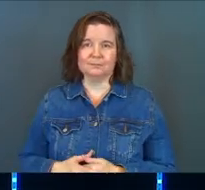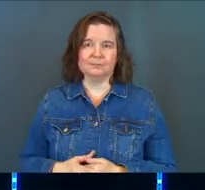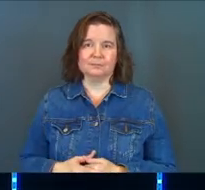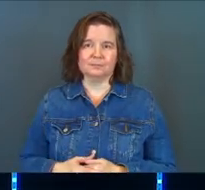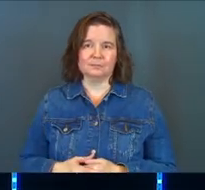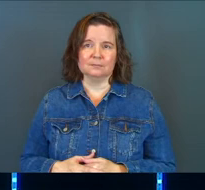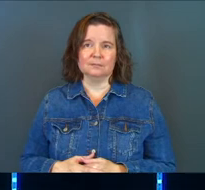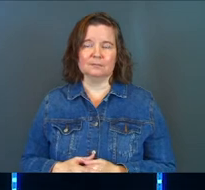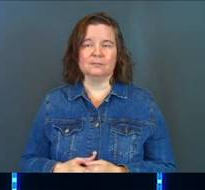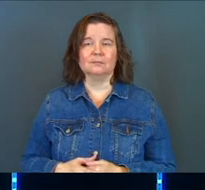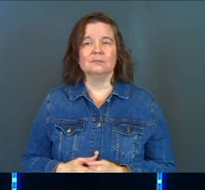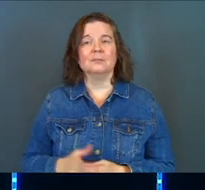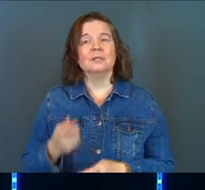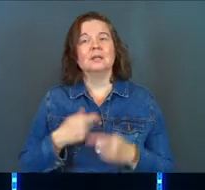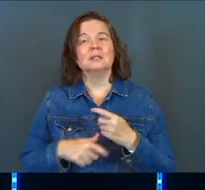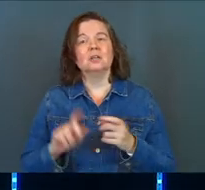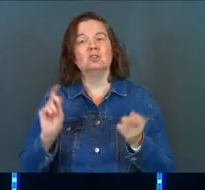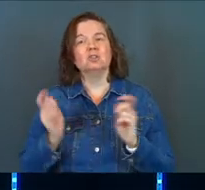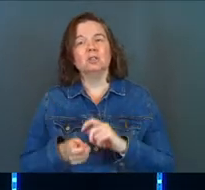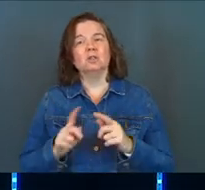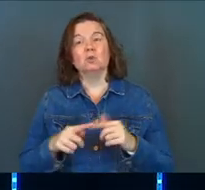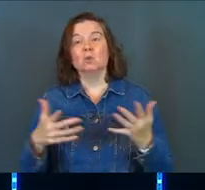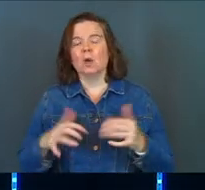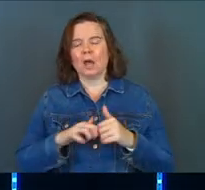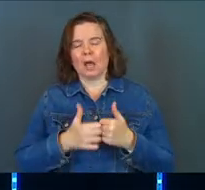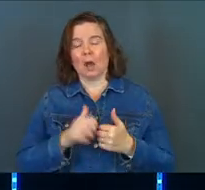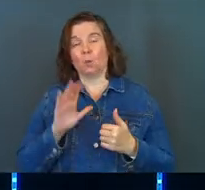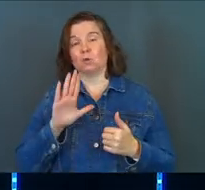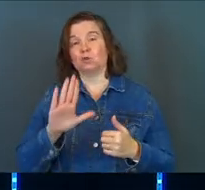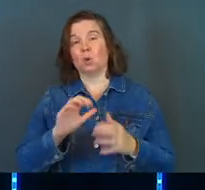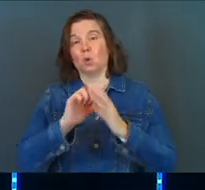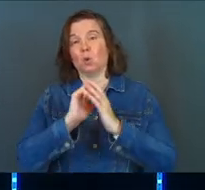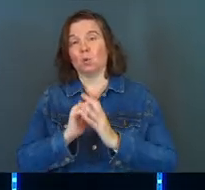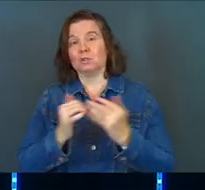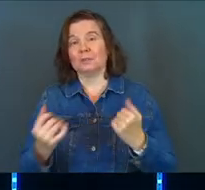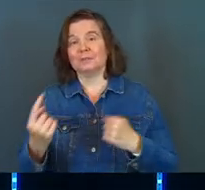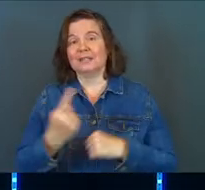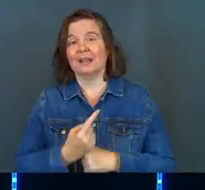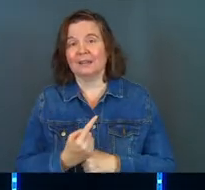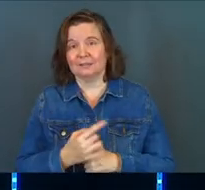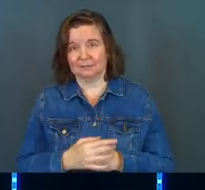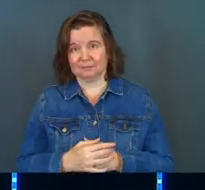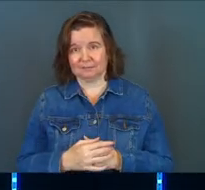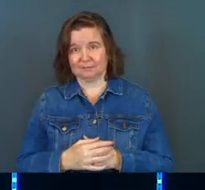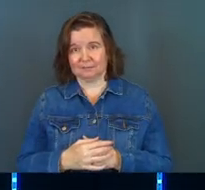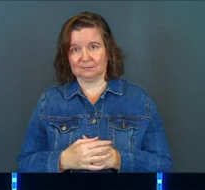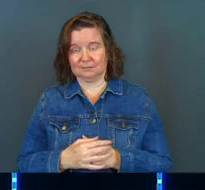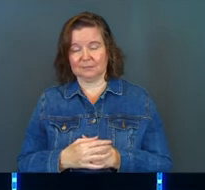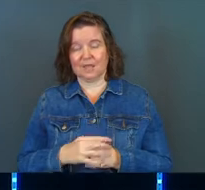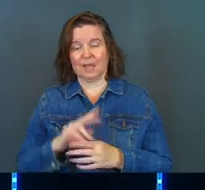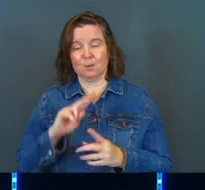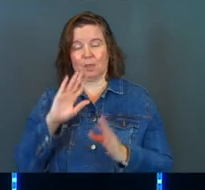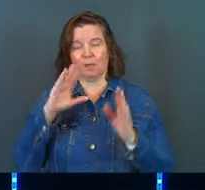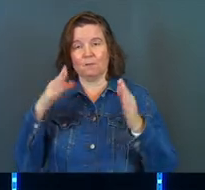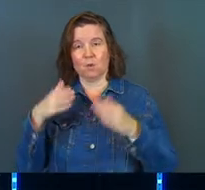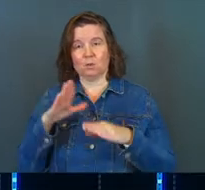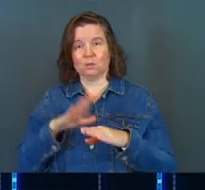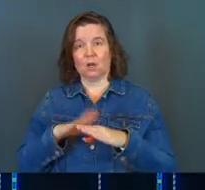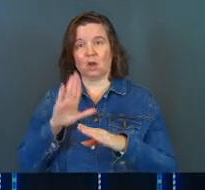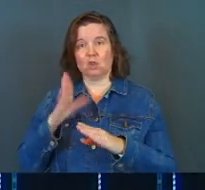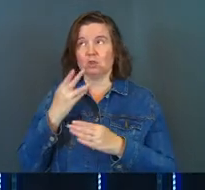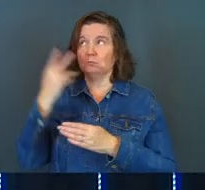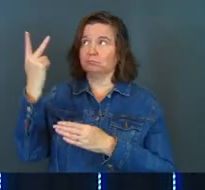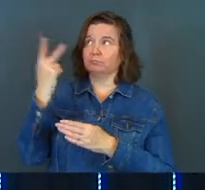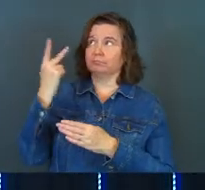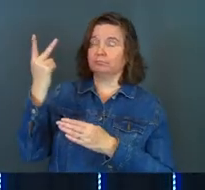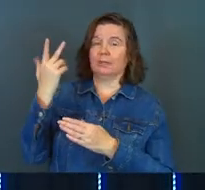Take it away. Instead, change it to, how was your worship today? And put the focus on you